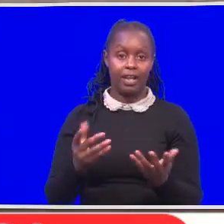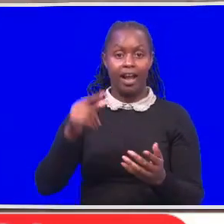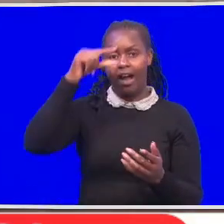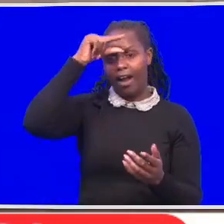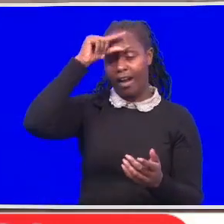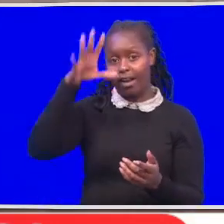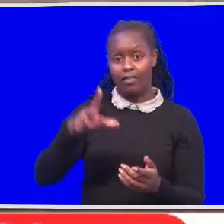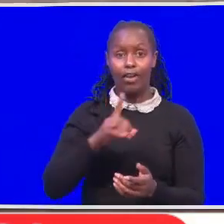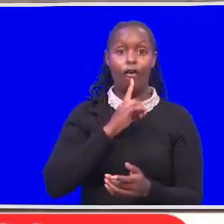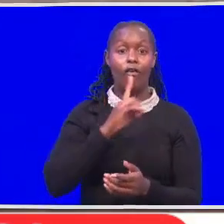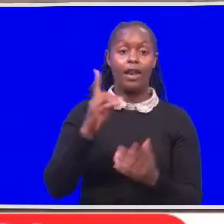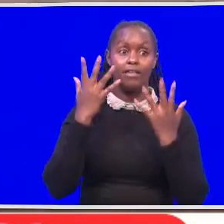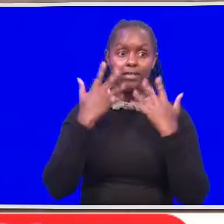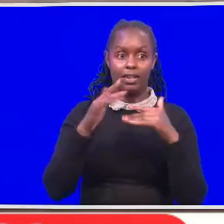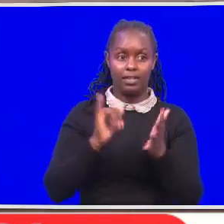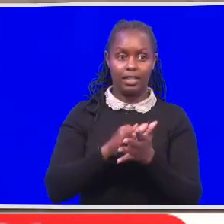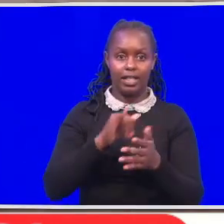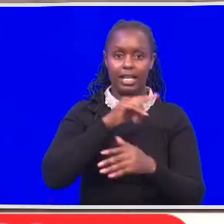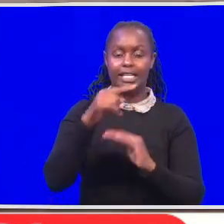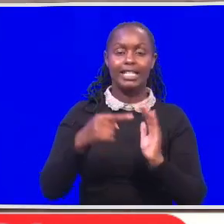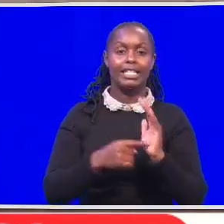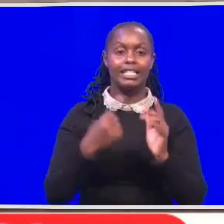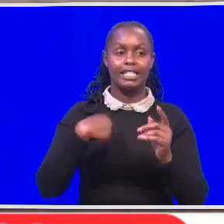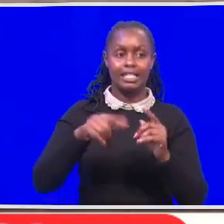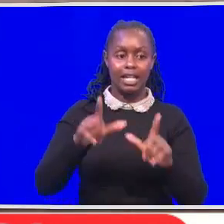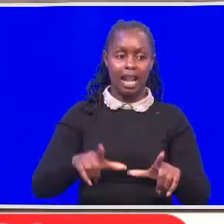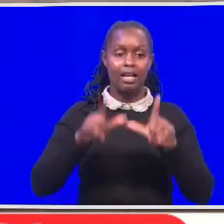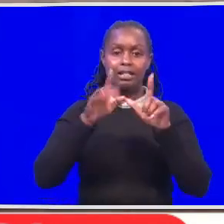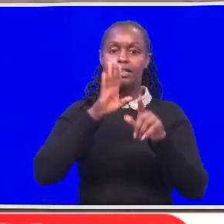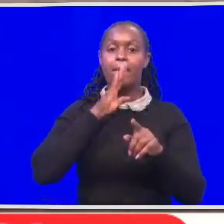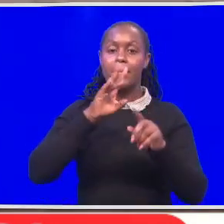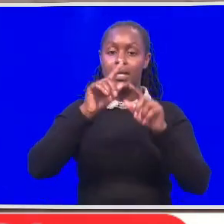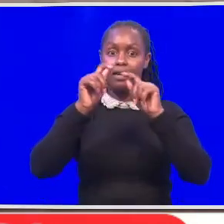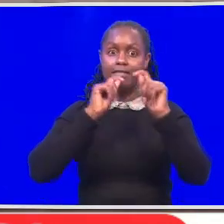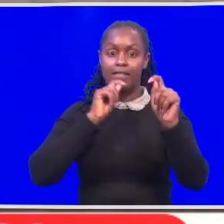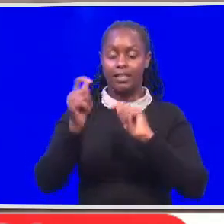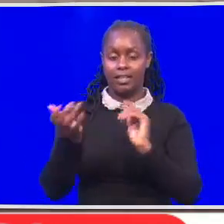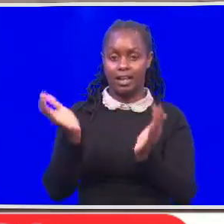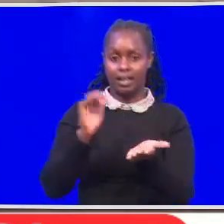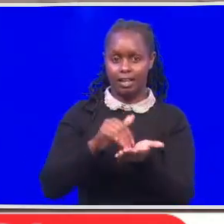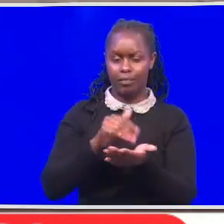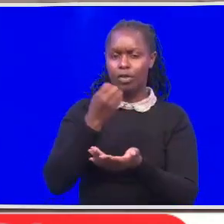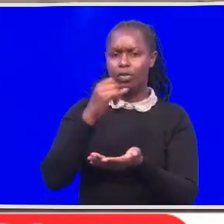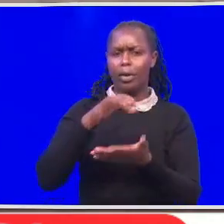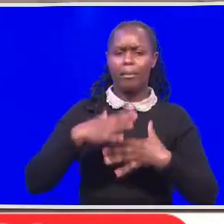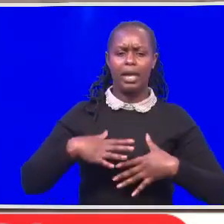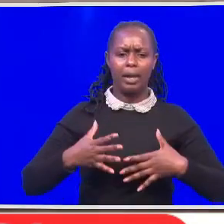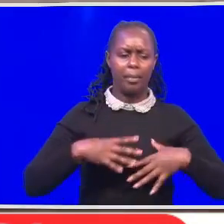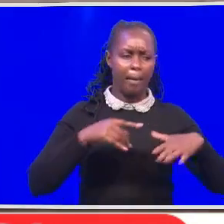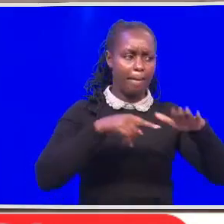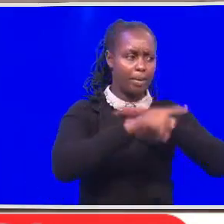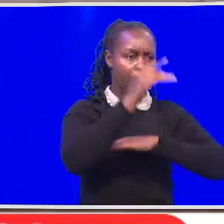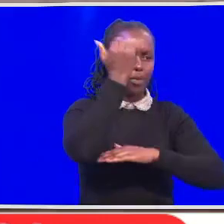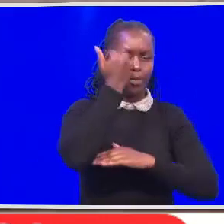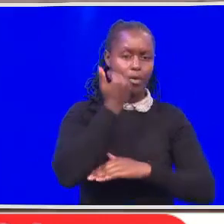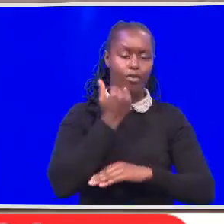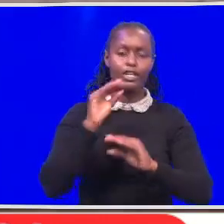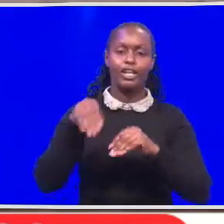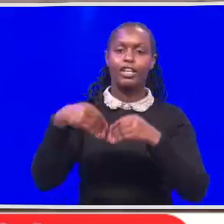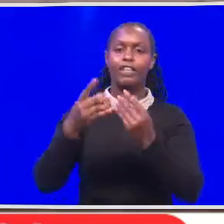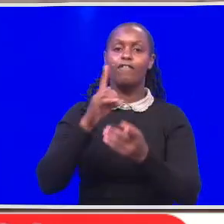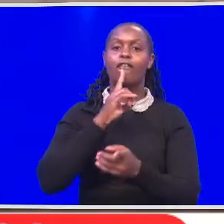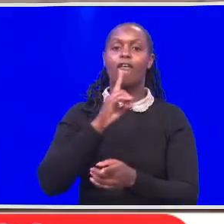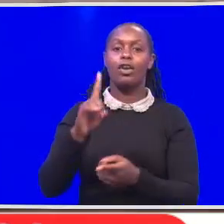governor akisema license ikue vetted afresh. Iyo watu wakikimbia kotini, tafadhali, musipatie order